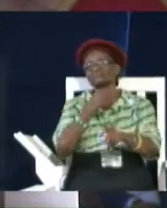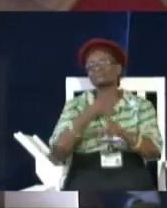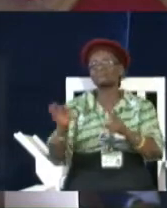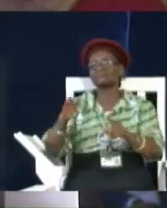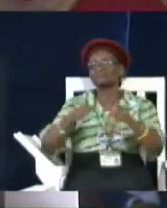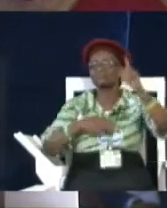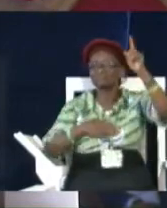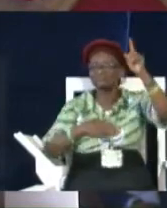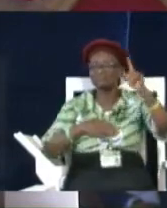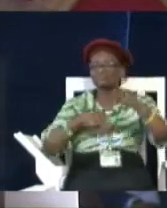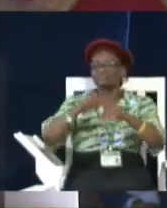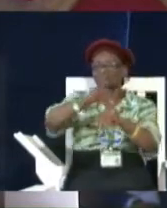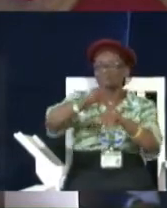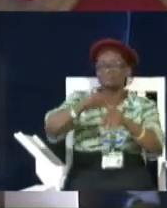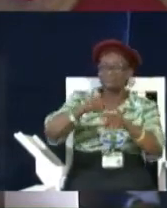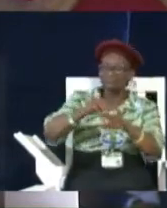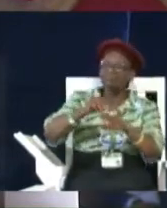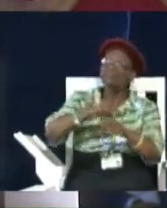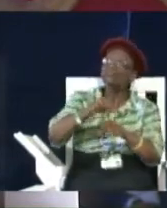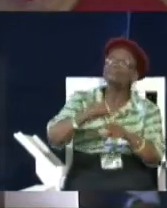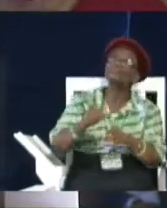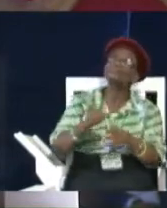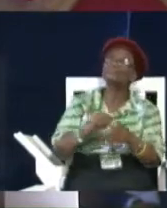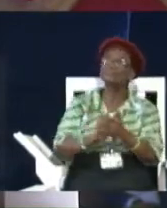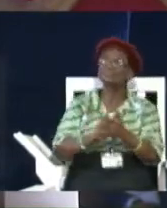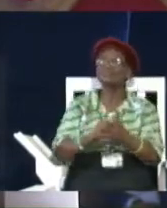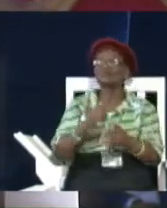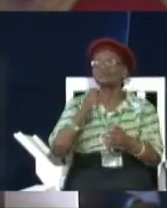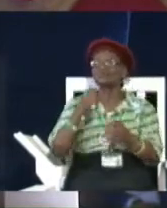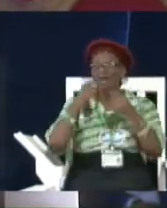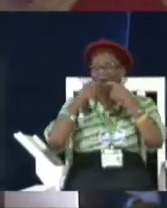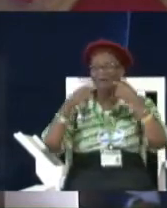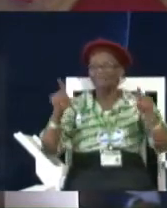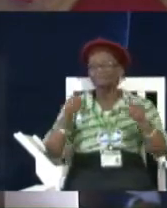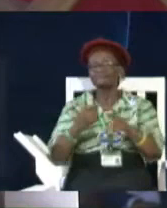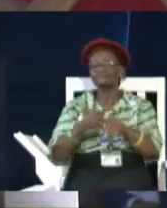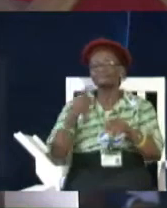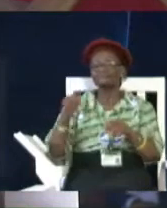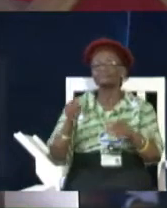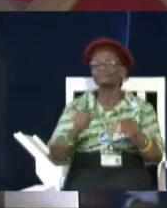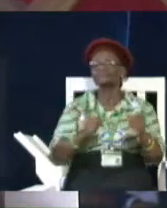That decree from the Most High God is not only to humans,